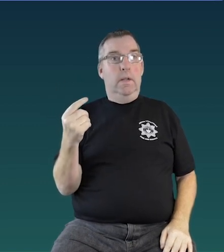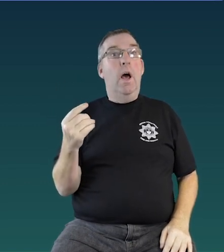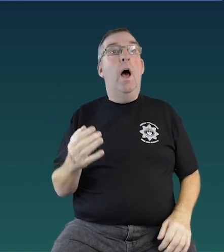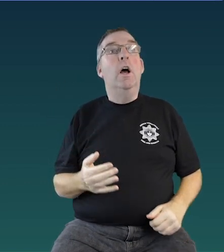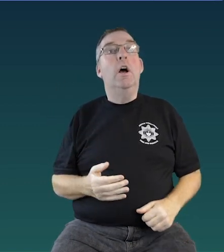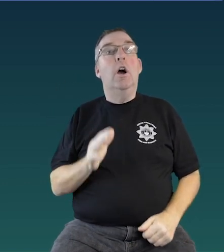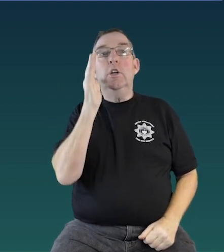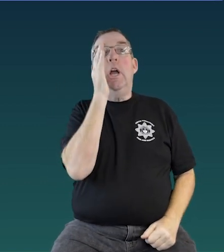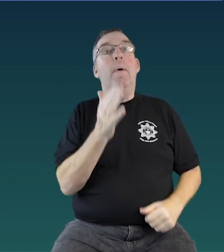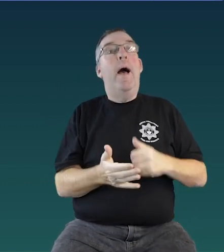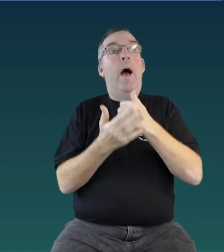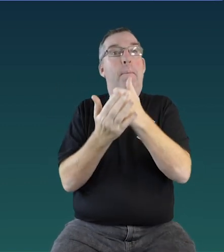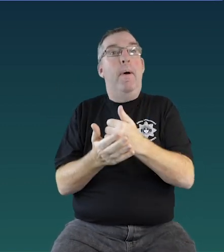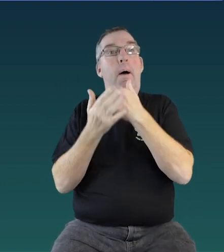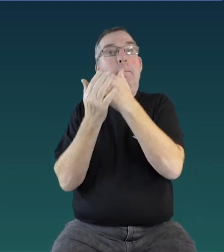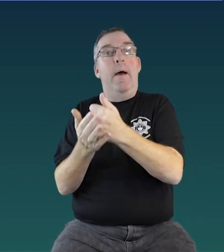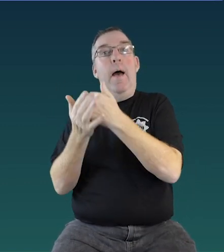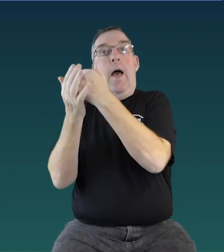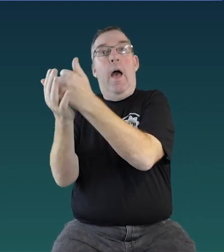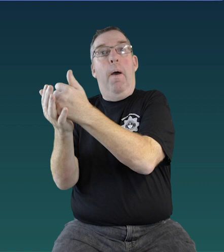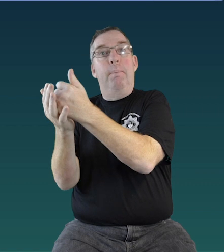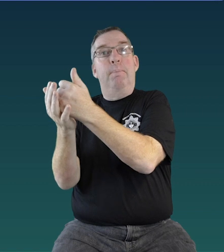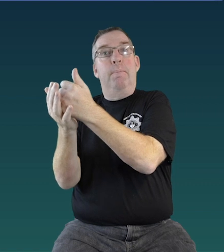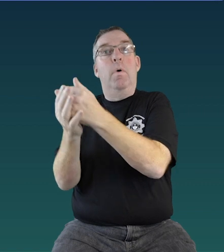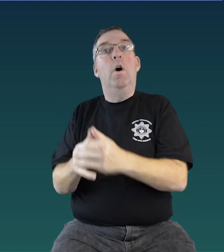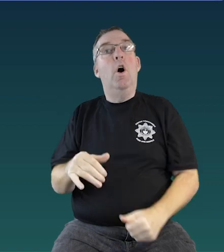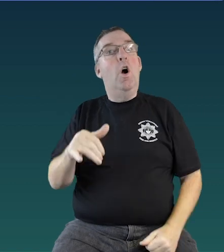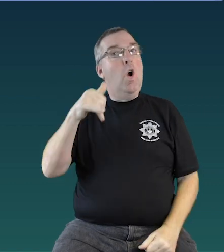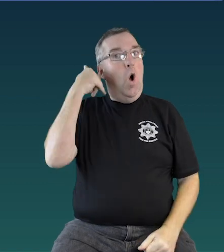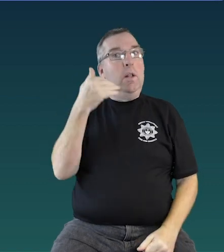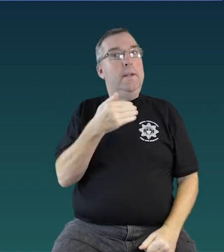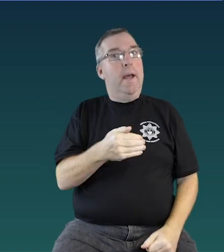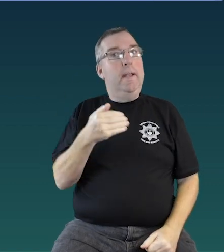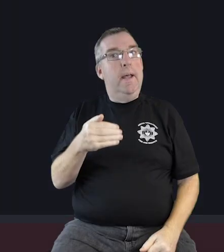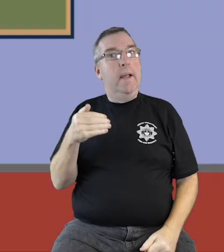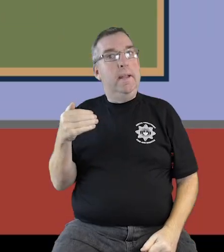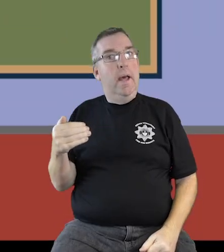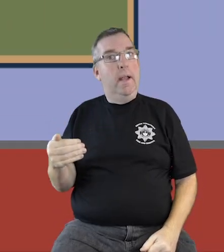danger. The best thing to do is shout for help and call 999.